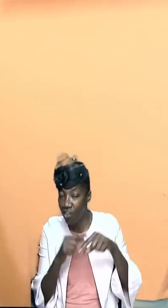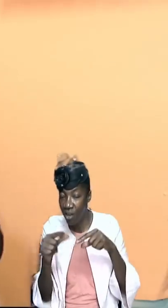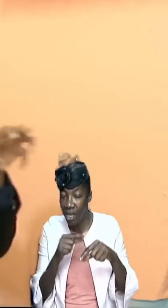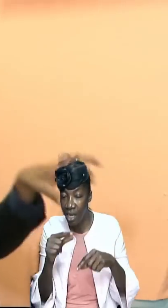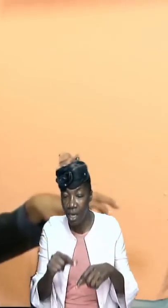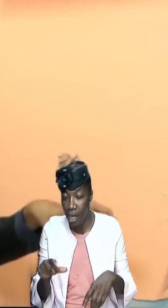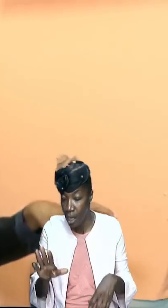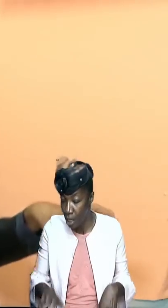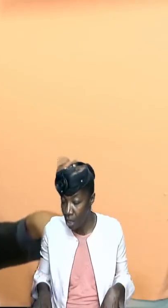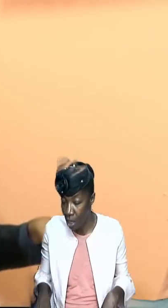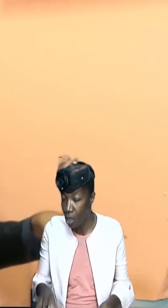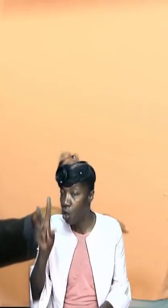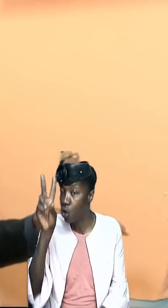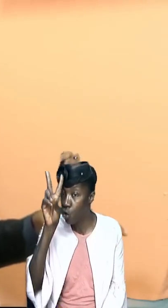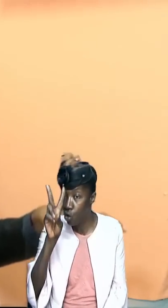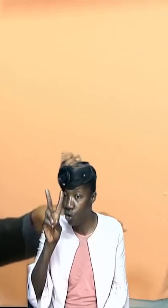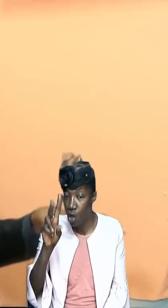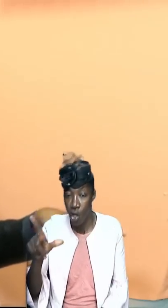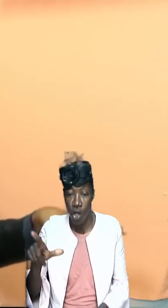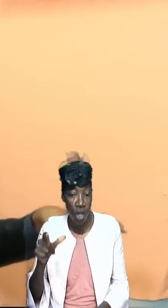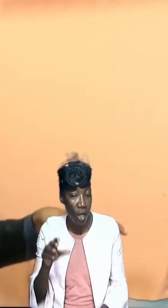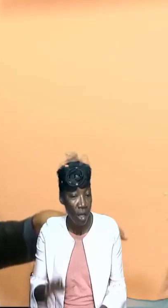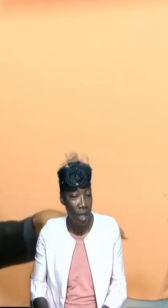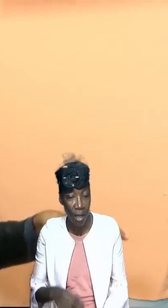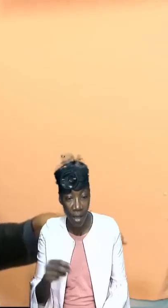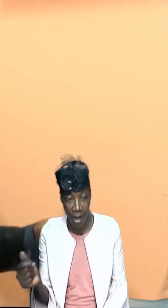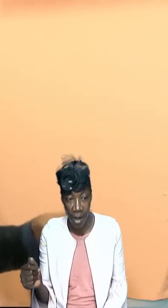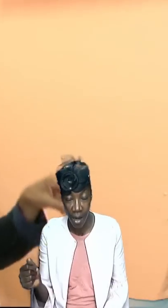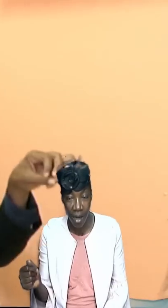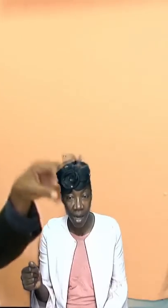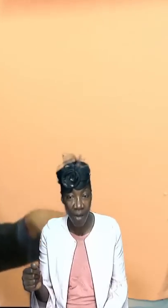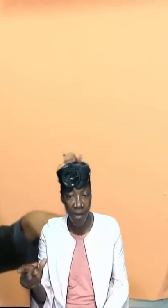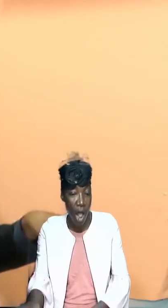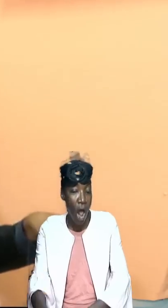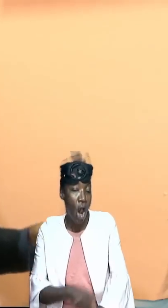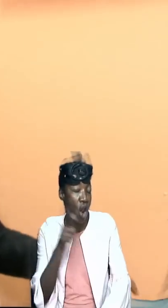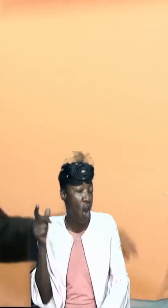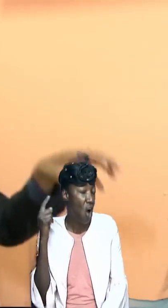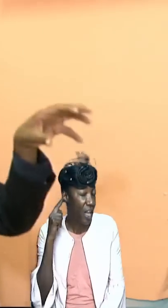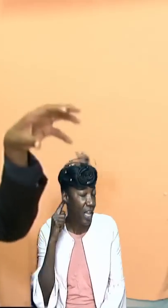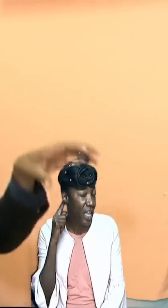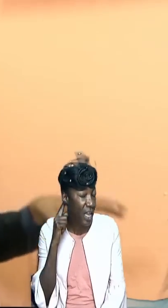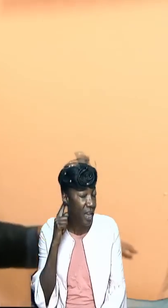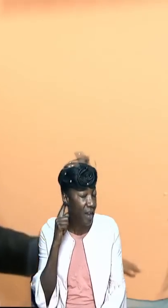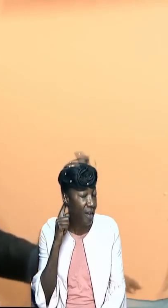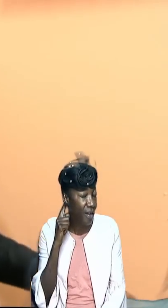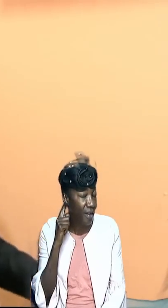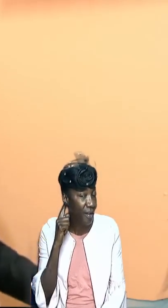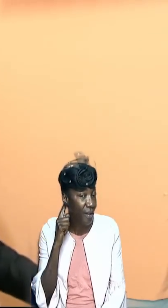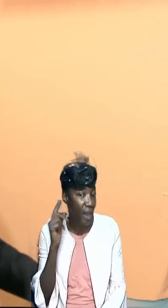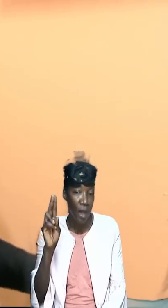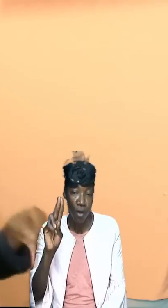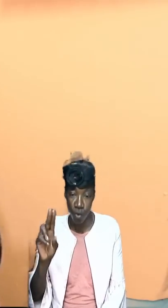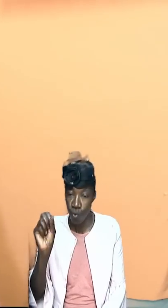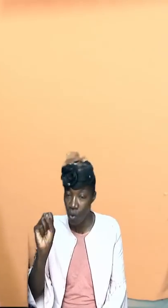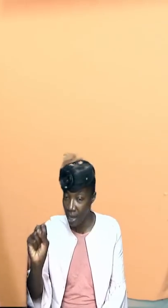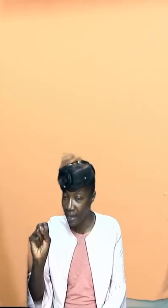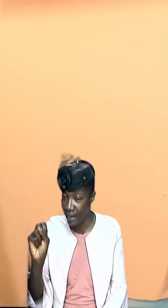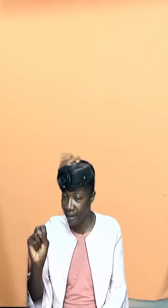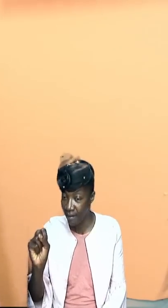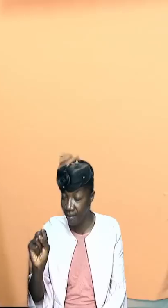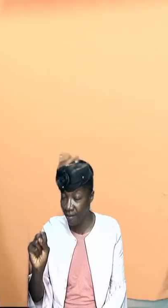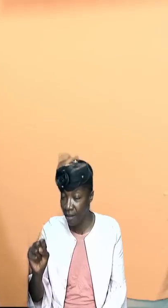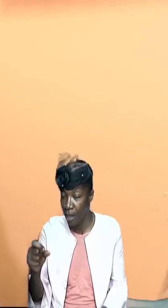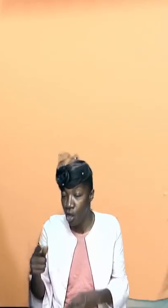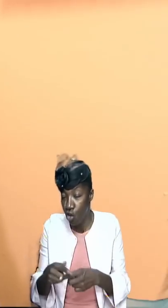hair. Two S genes, and when I say the dog, I'm talking the offspring. Two S genes, the offspring have short hair. Or a S